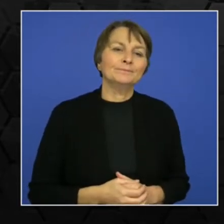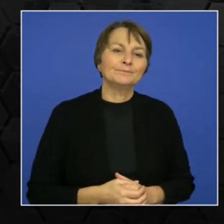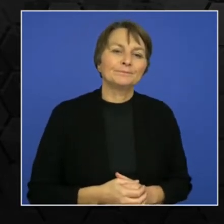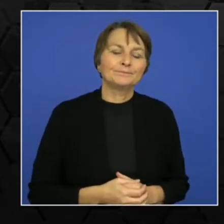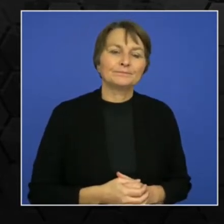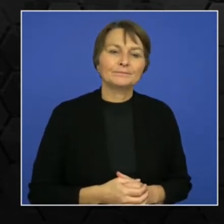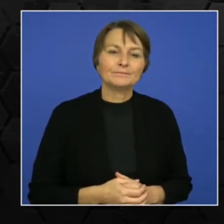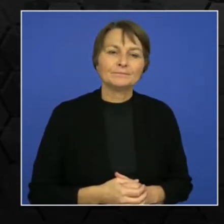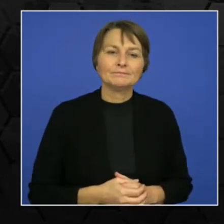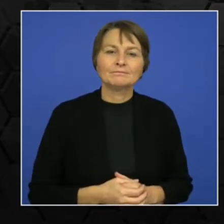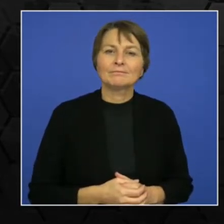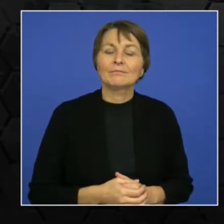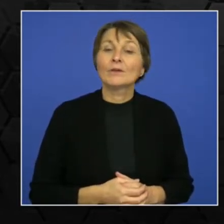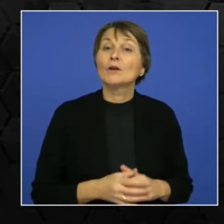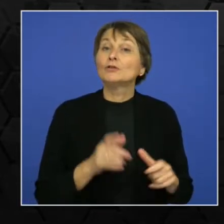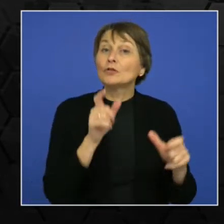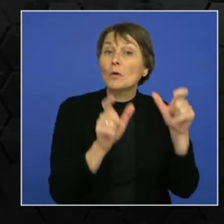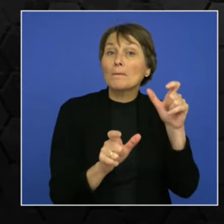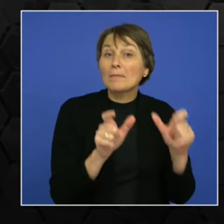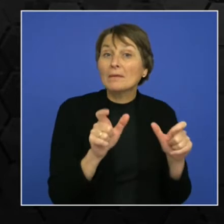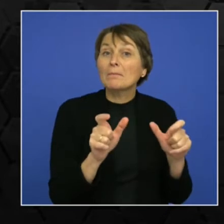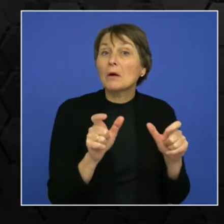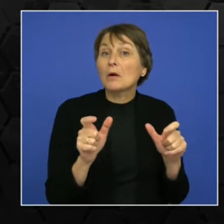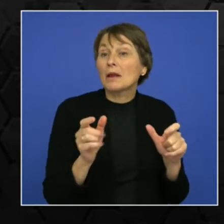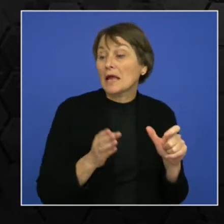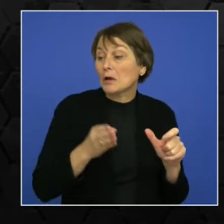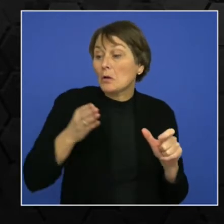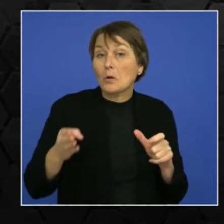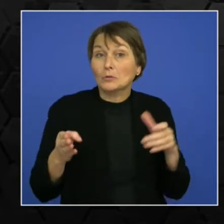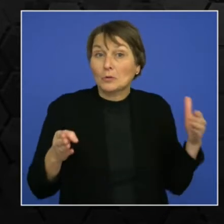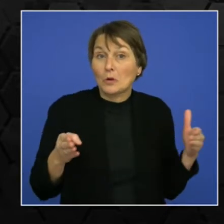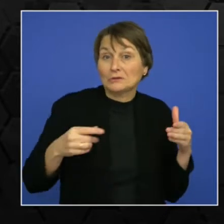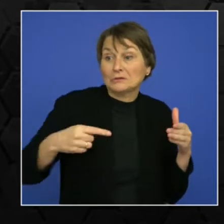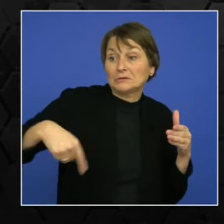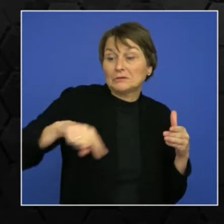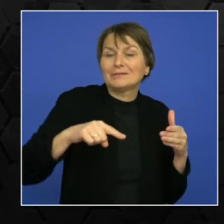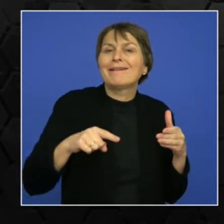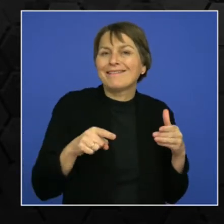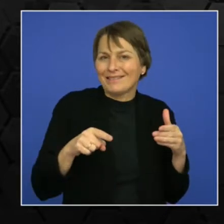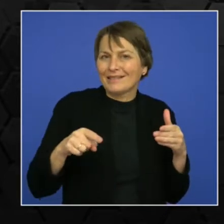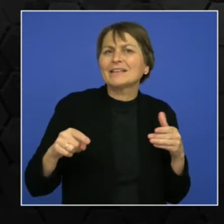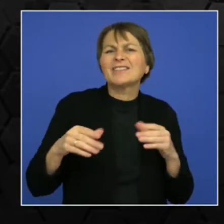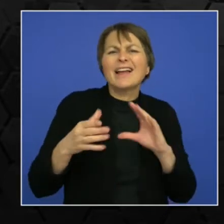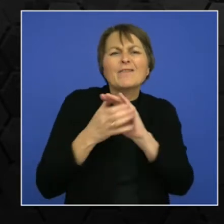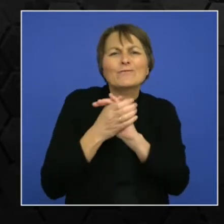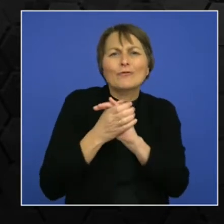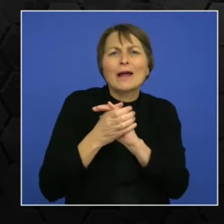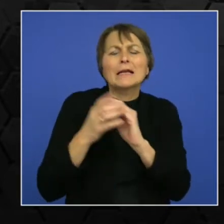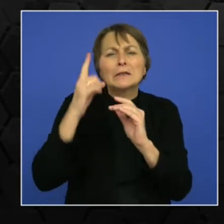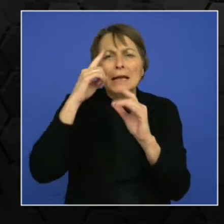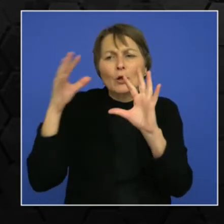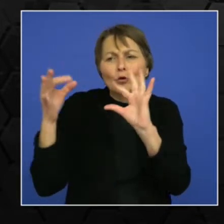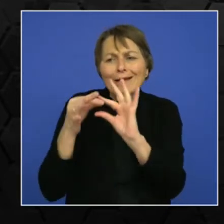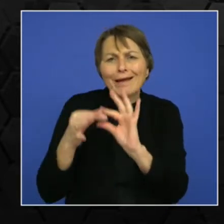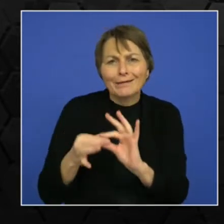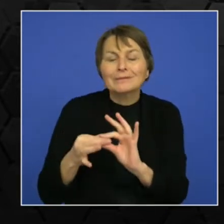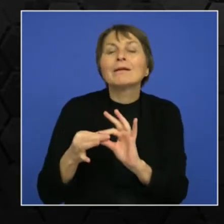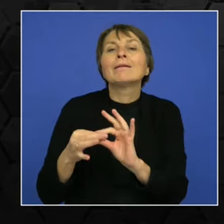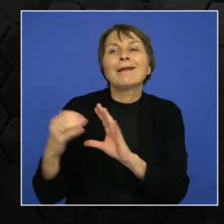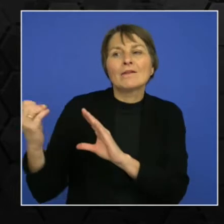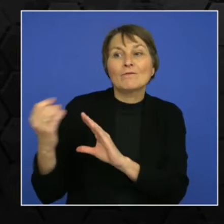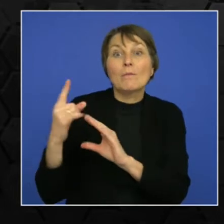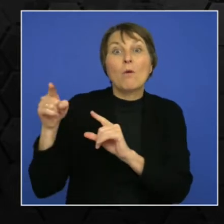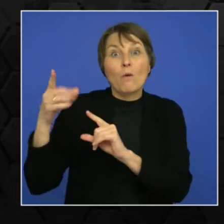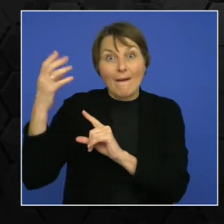people who are very close, and also which are segregated into different levels. So like the other applications are based